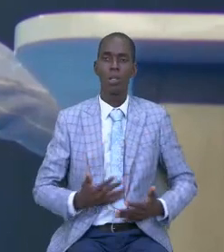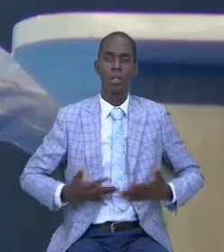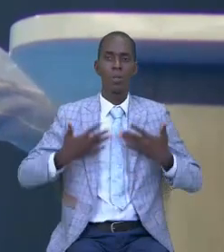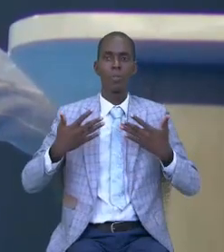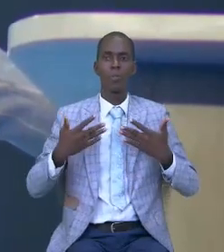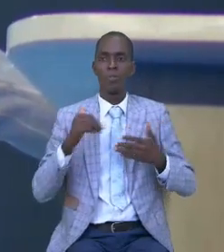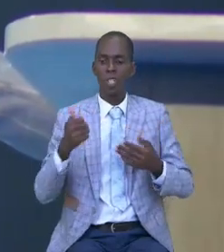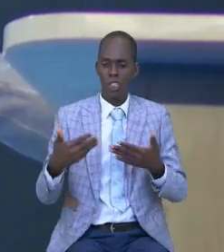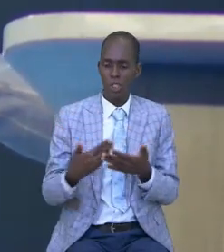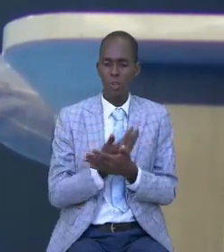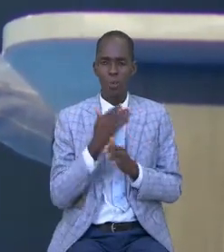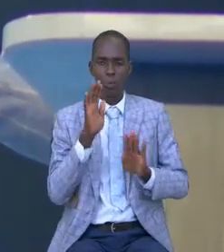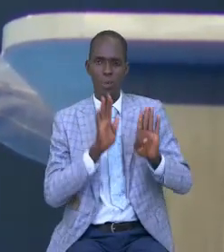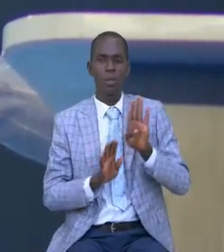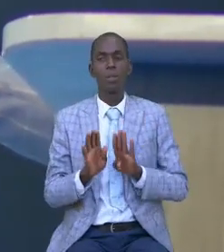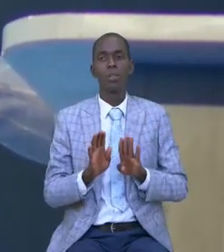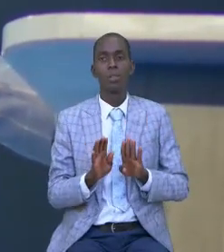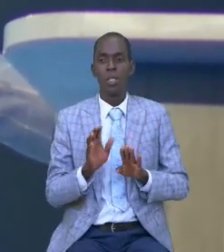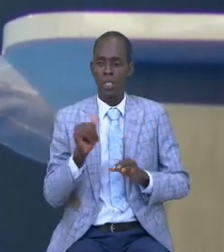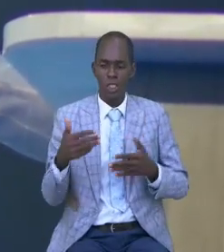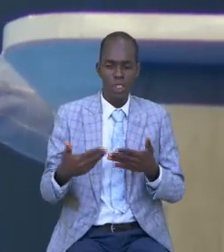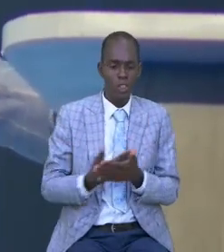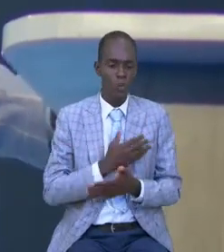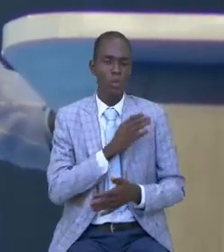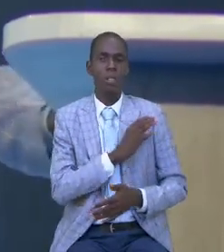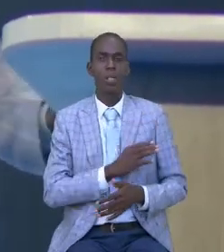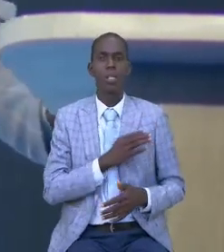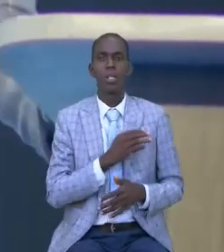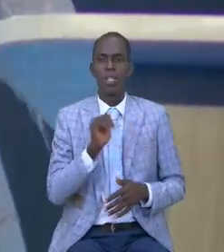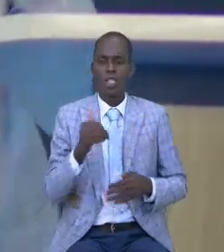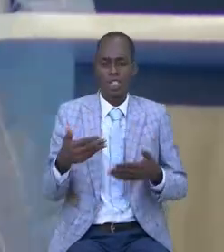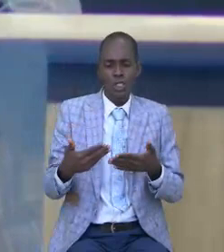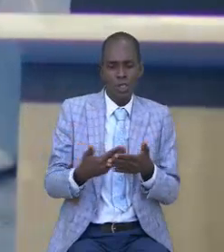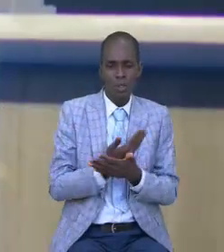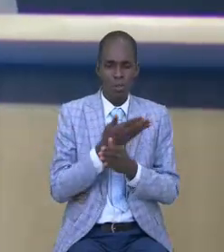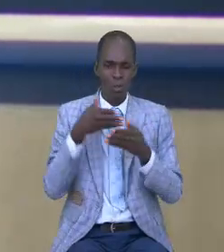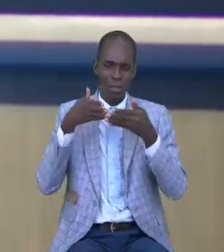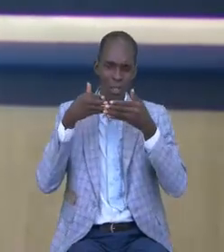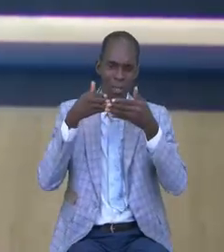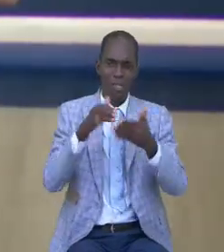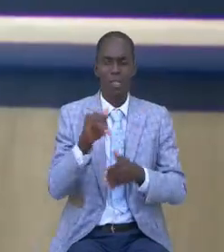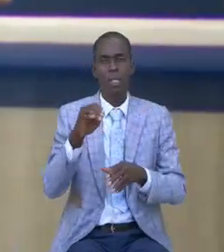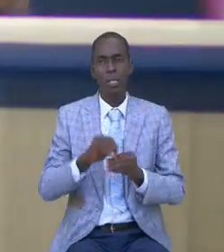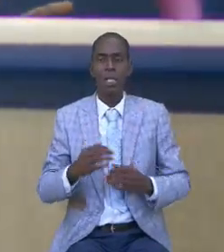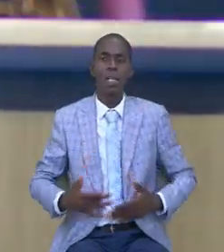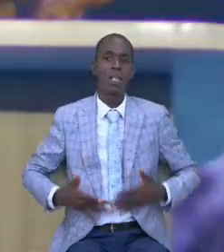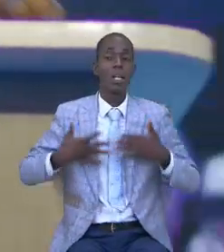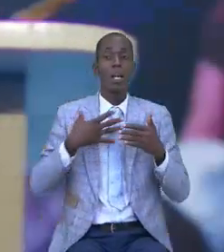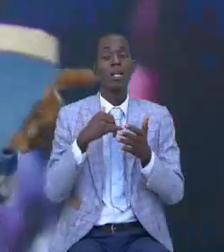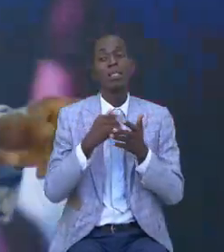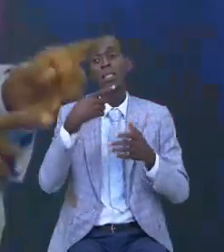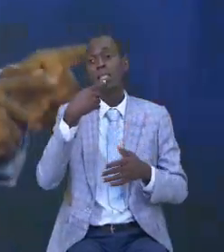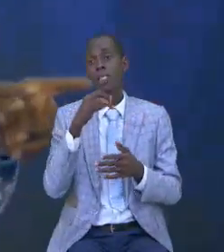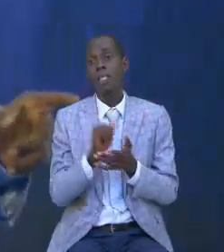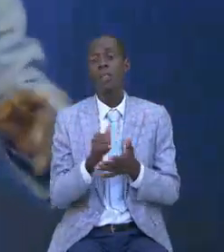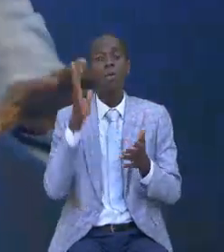a new behavior, a new character, a new direction in life. And it says, it shall come